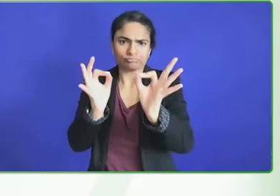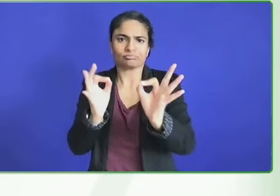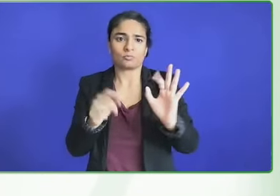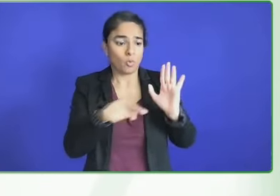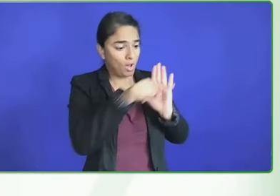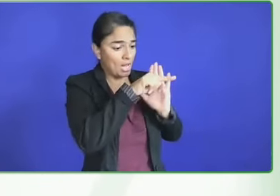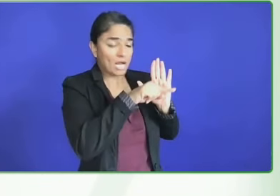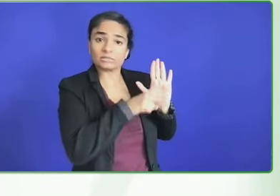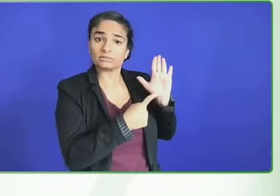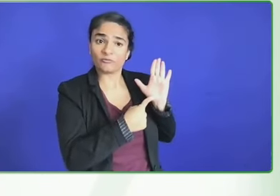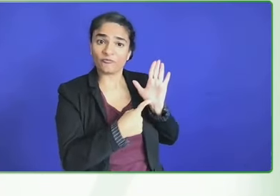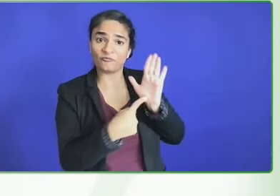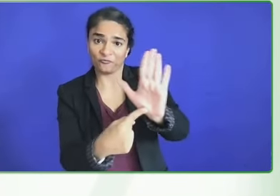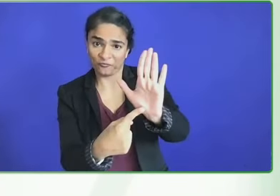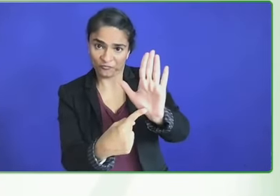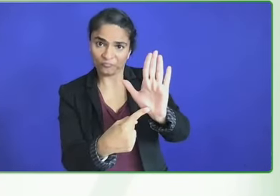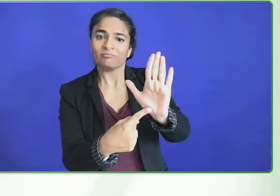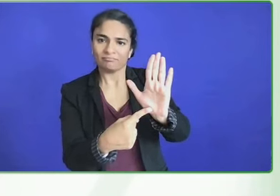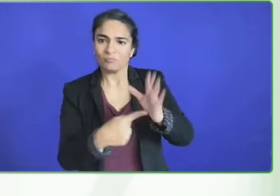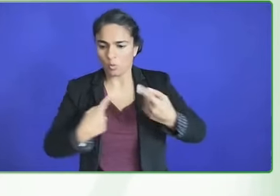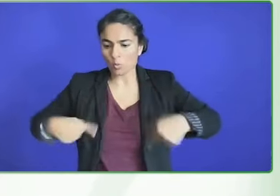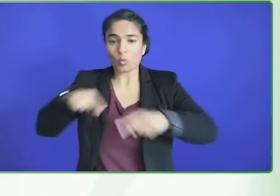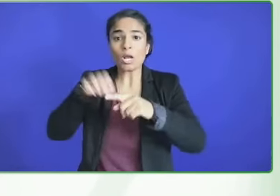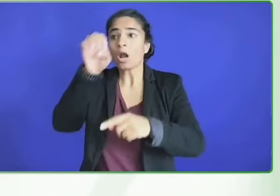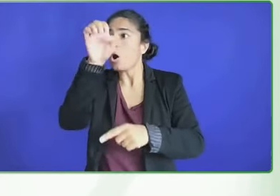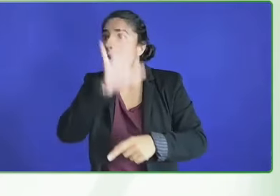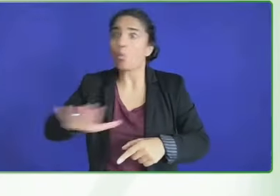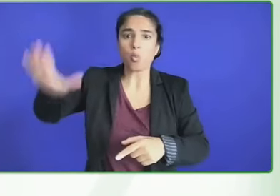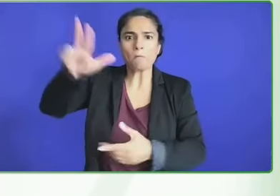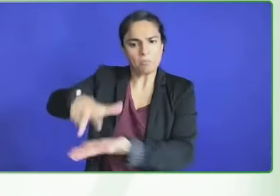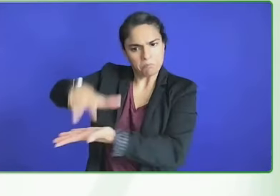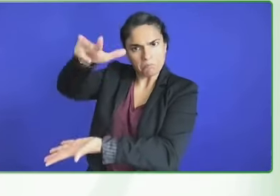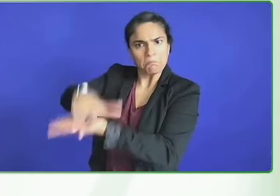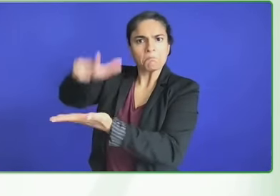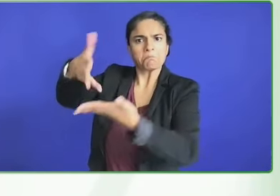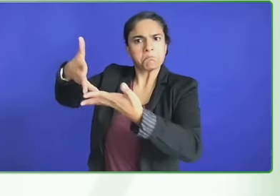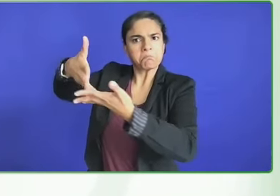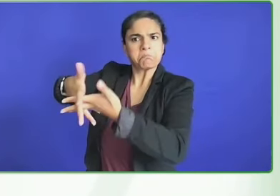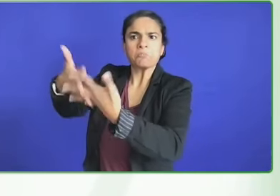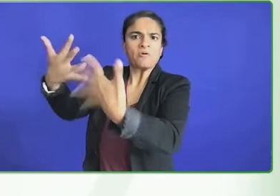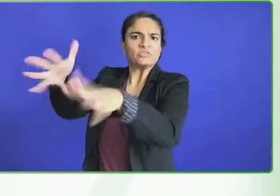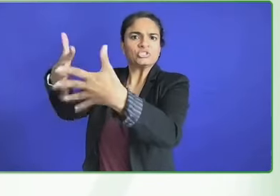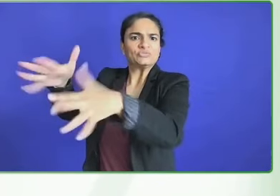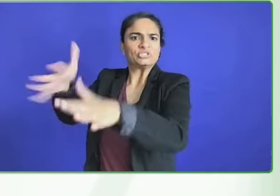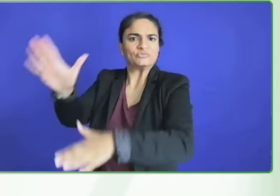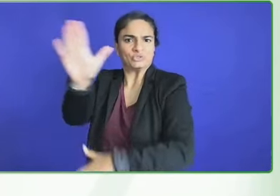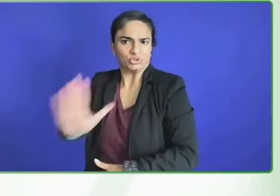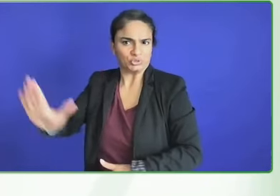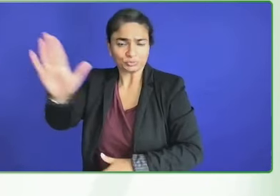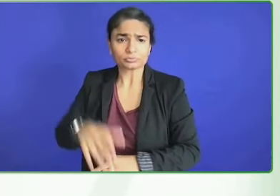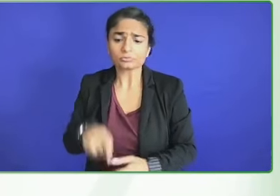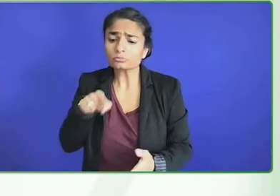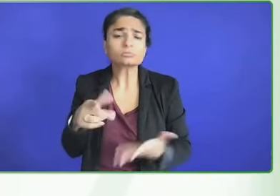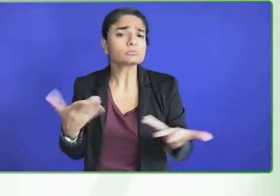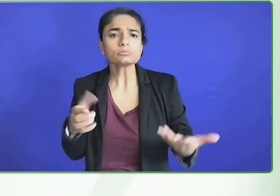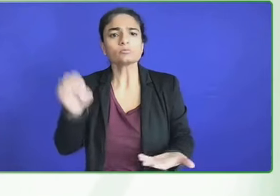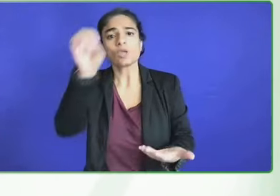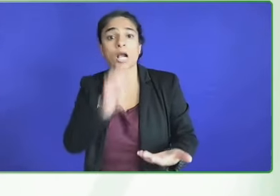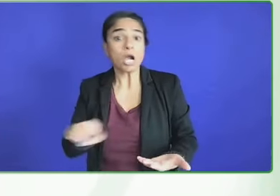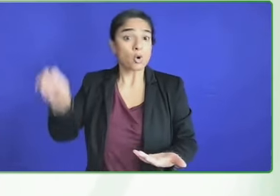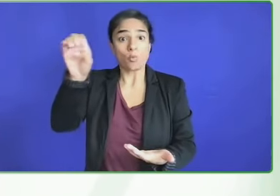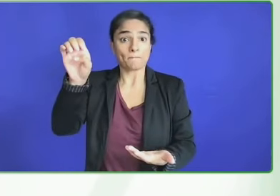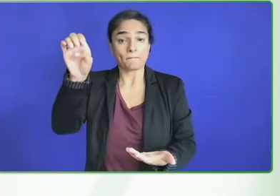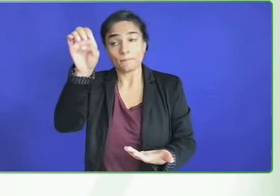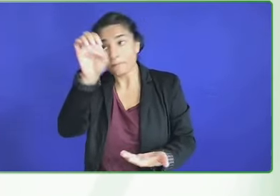is the framework in which we are operating now. We have currently a strategy that aims